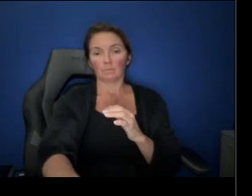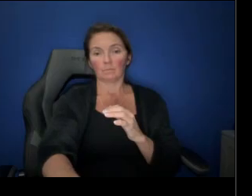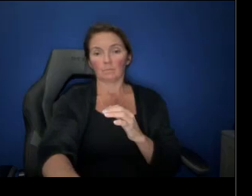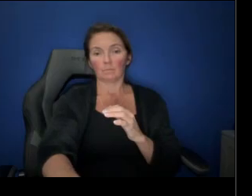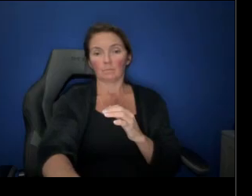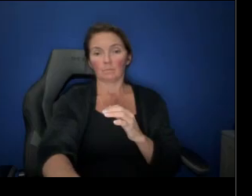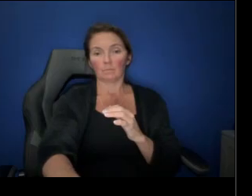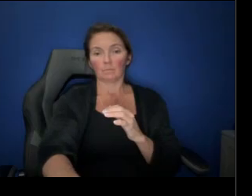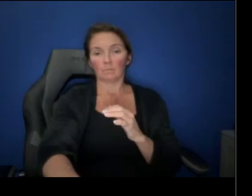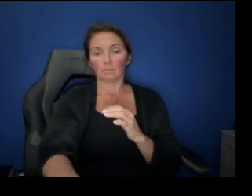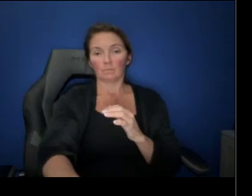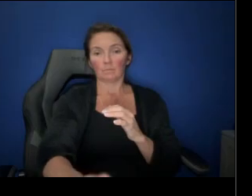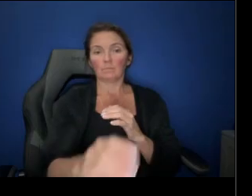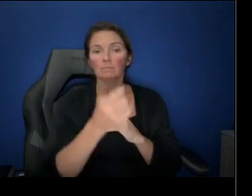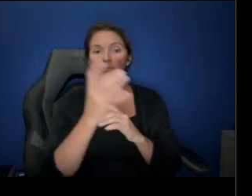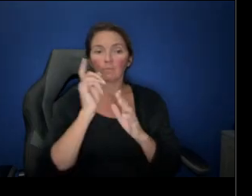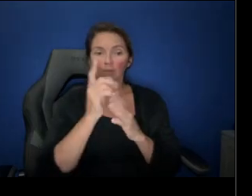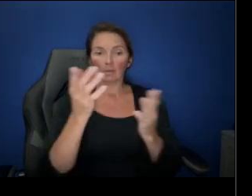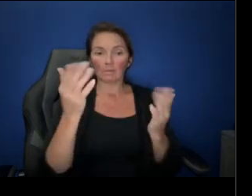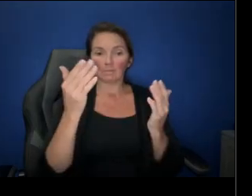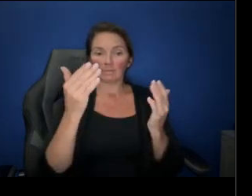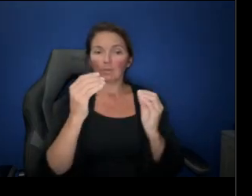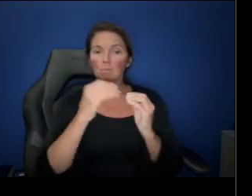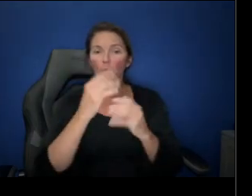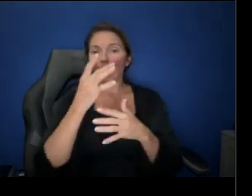All right, a few more moments to get your selections in.